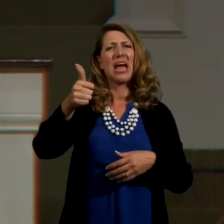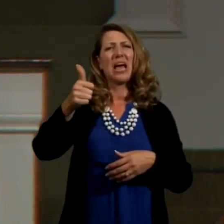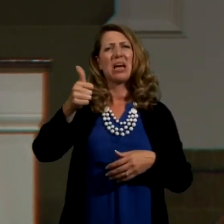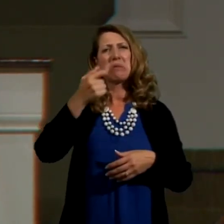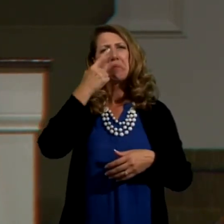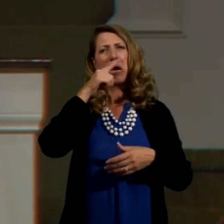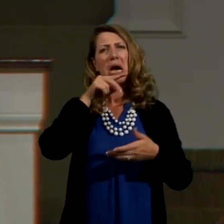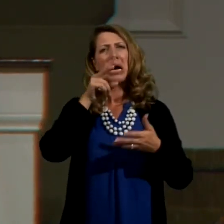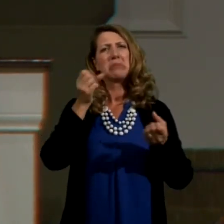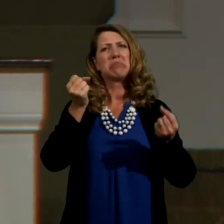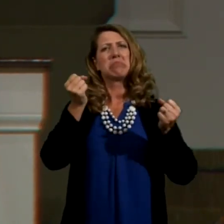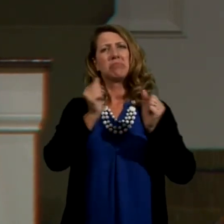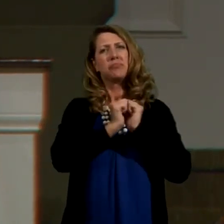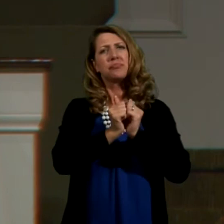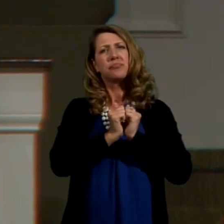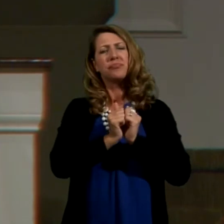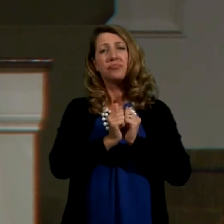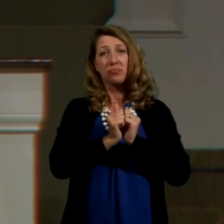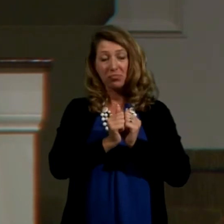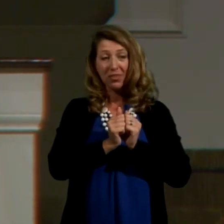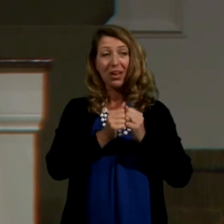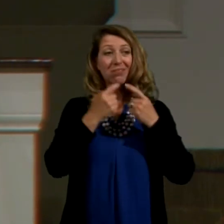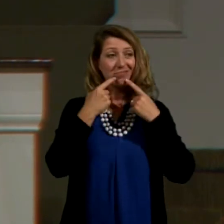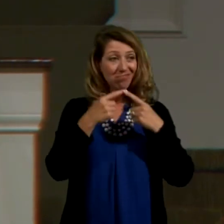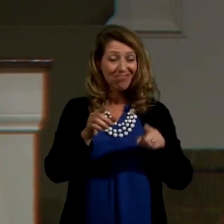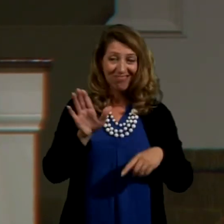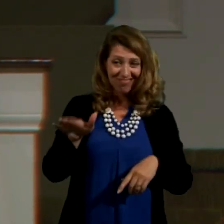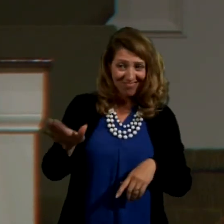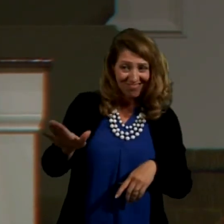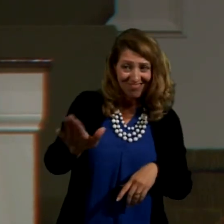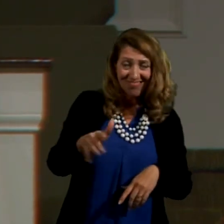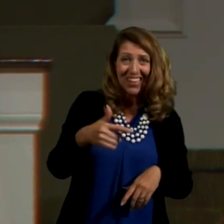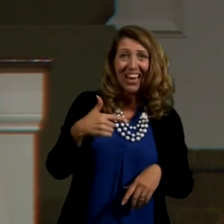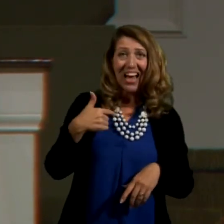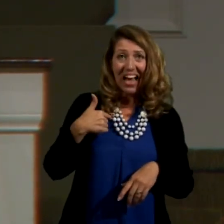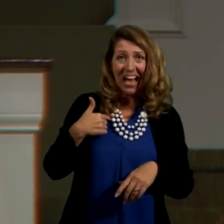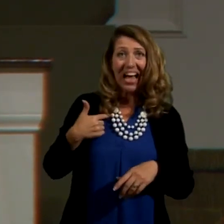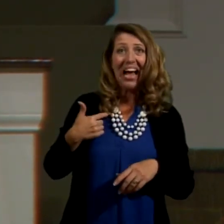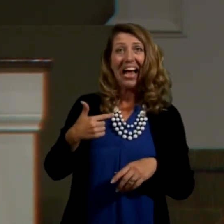27, verse 10, everyone. And said unto them, sirs, I pursue